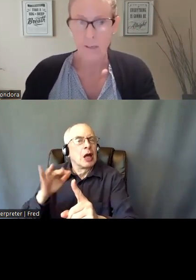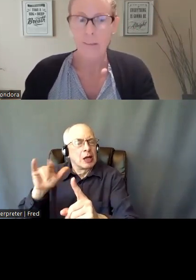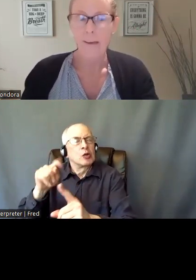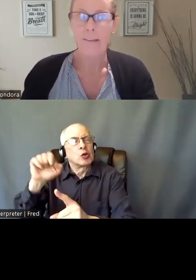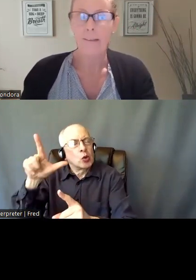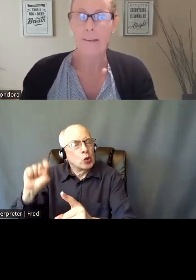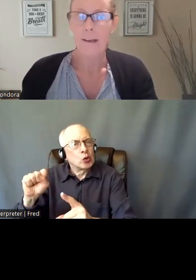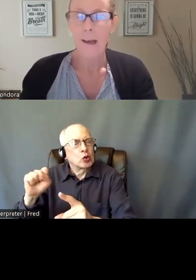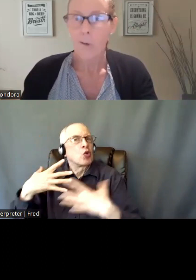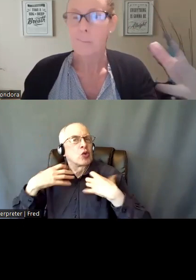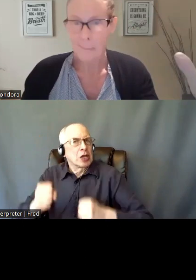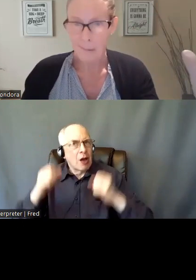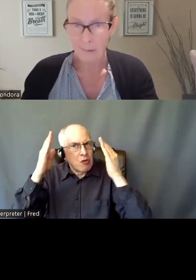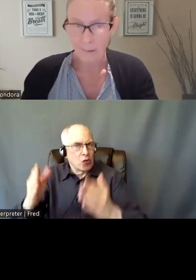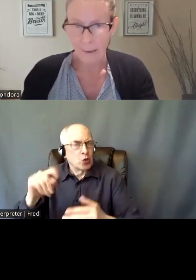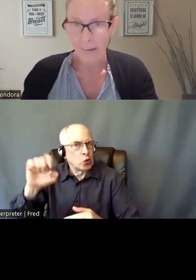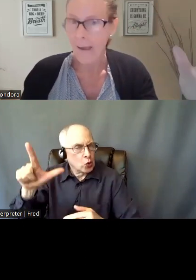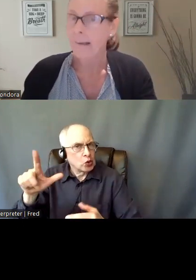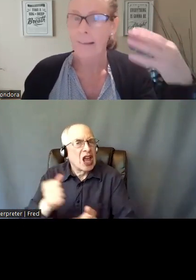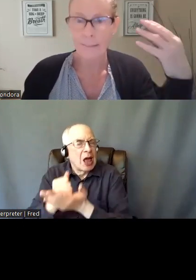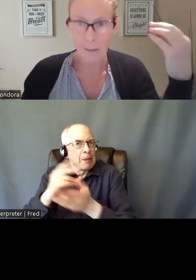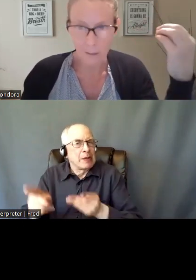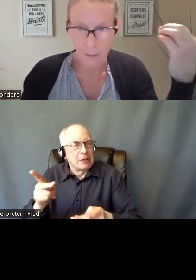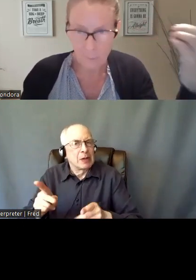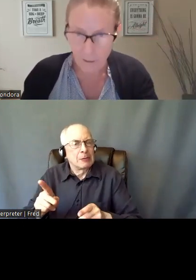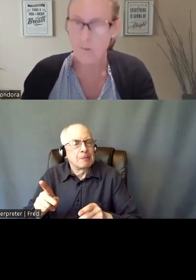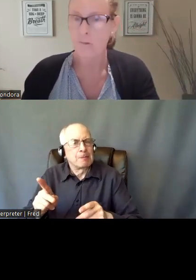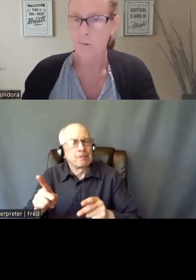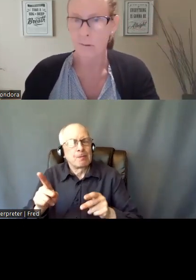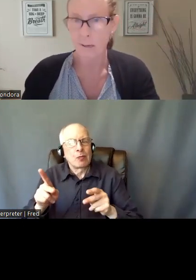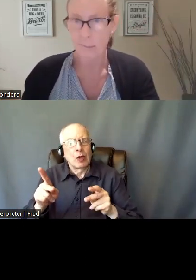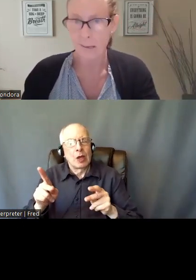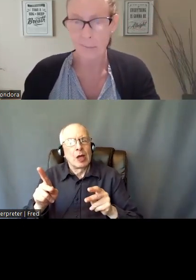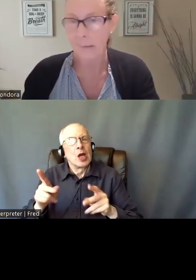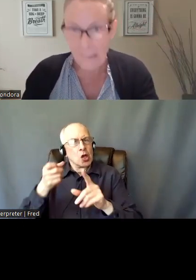tools that help people, again, hang on to as much